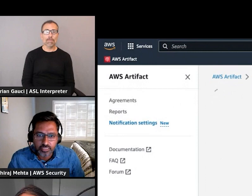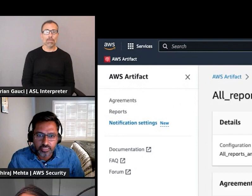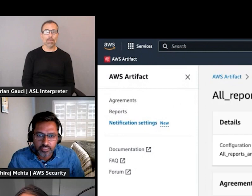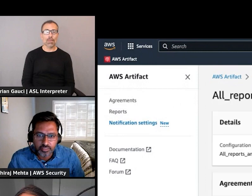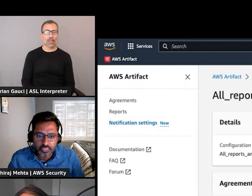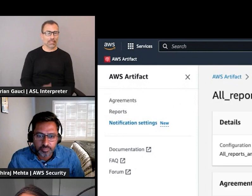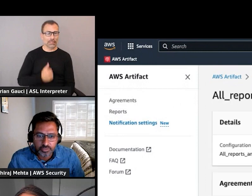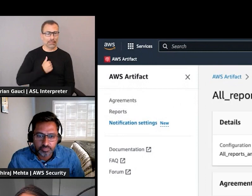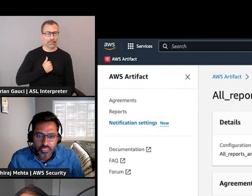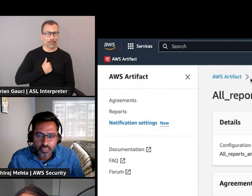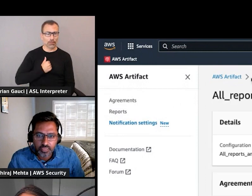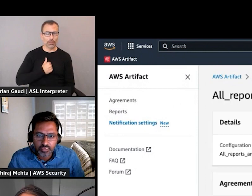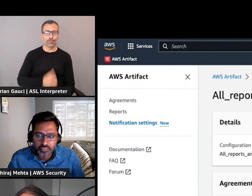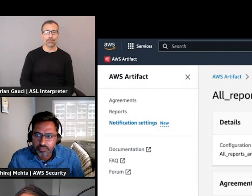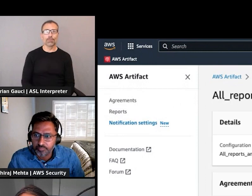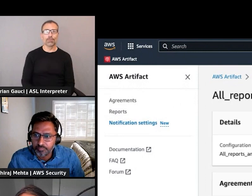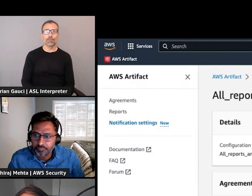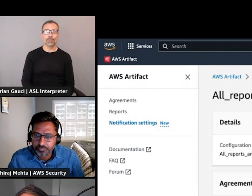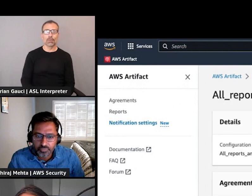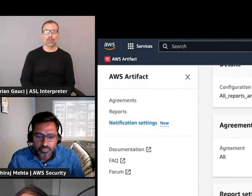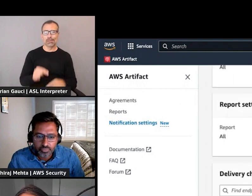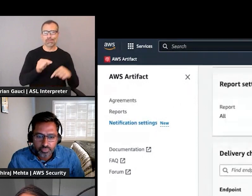sorry. Let me go back.